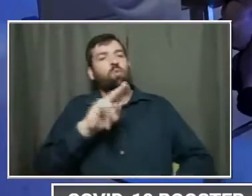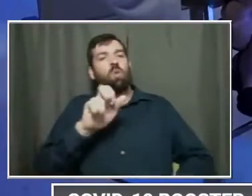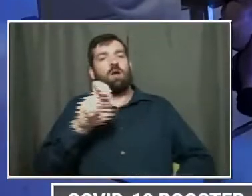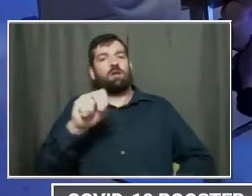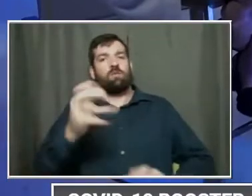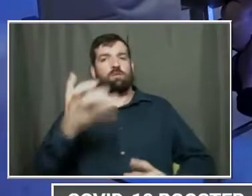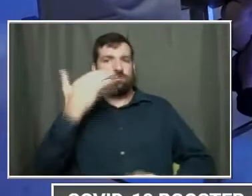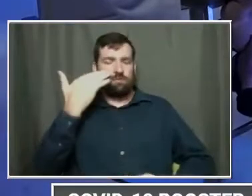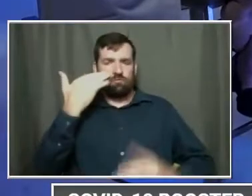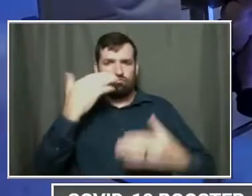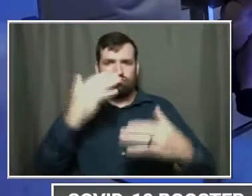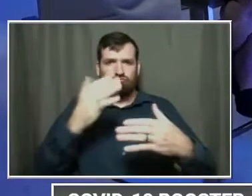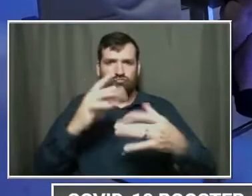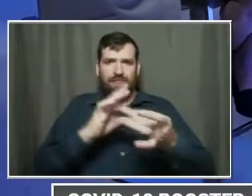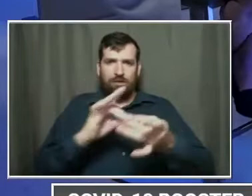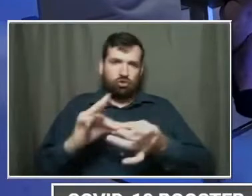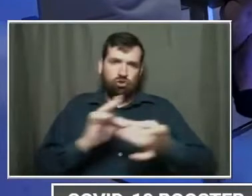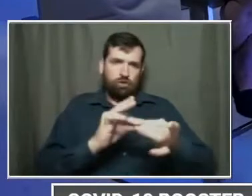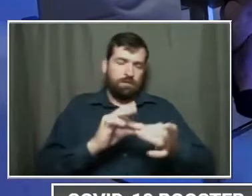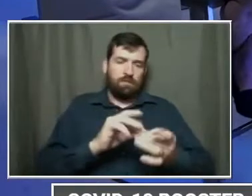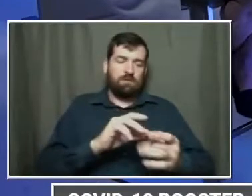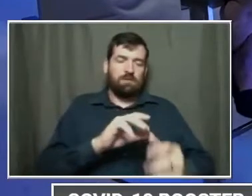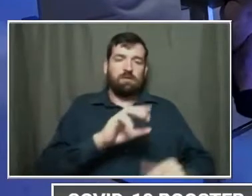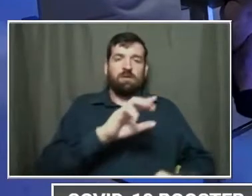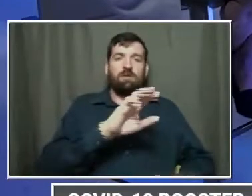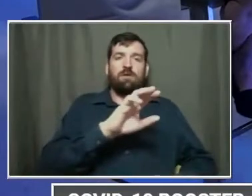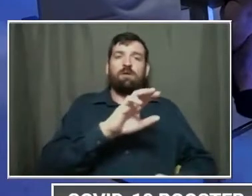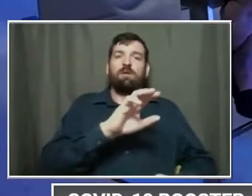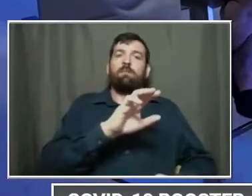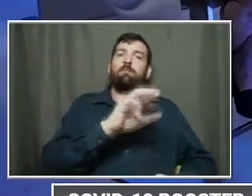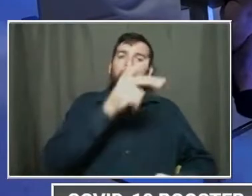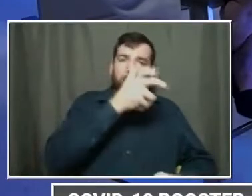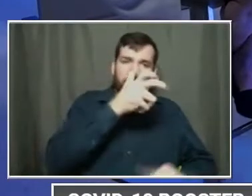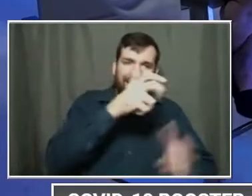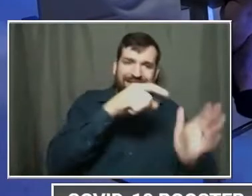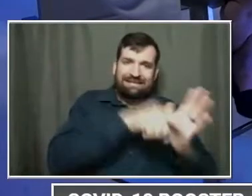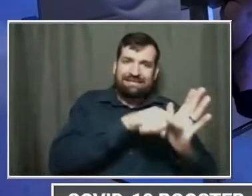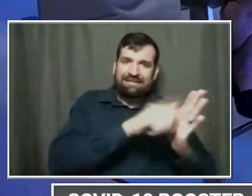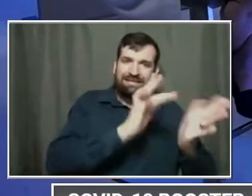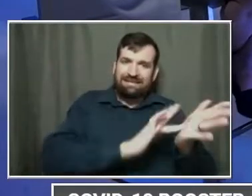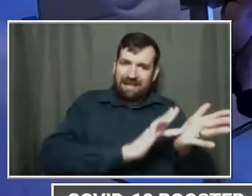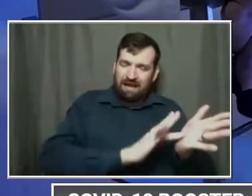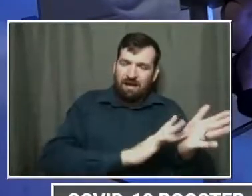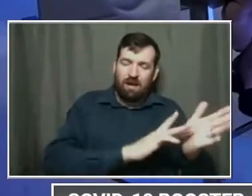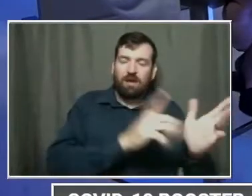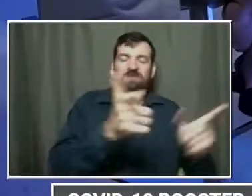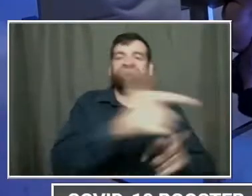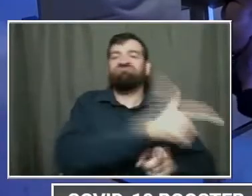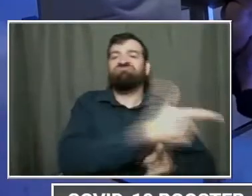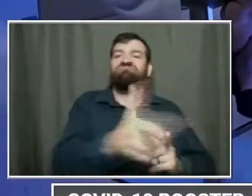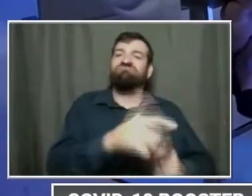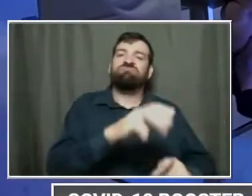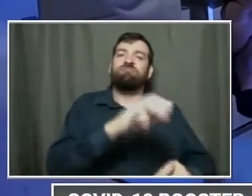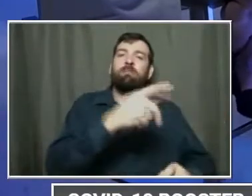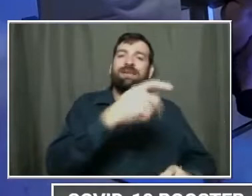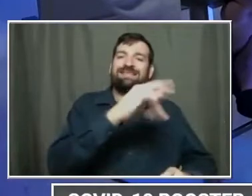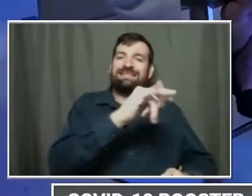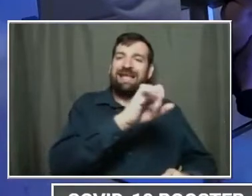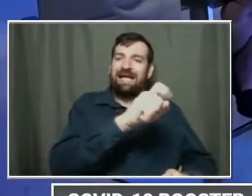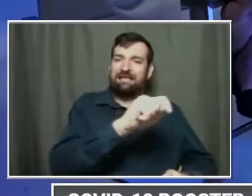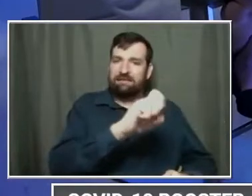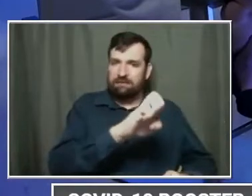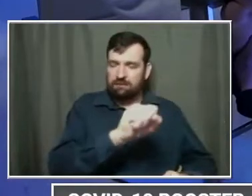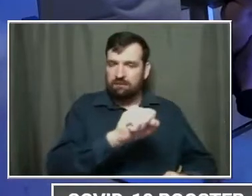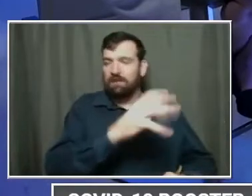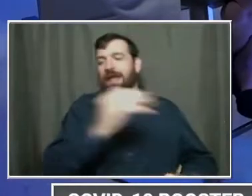between pesticides and chronic renal failure? Not that I'm aware of. Okay. Dr. Shoemaker,